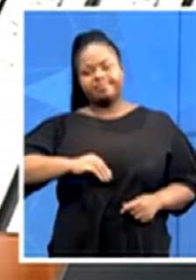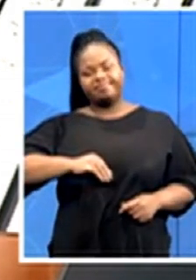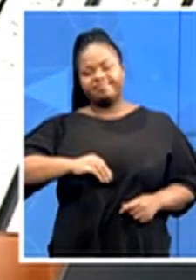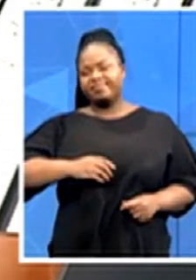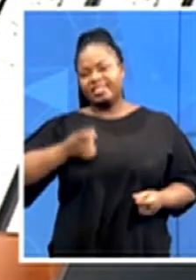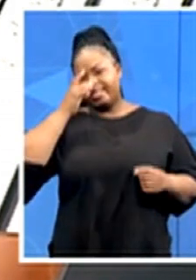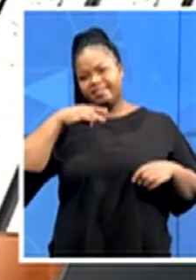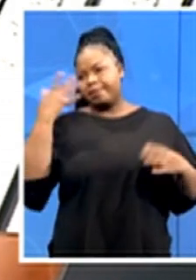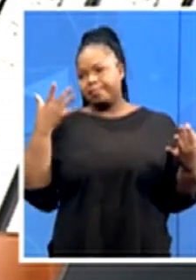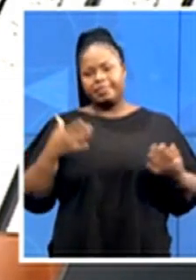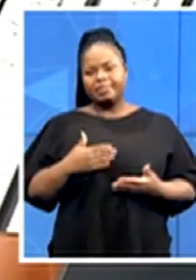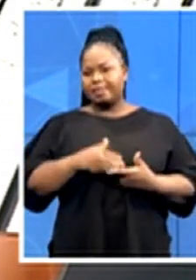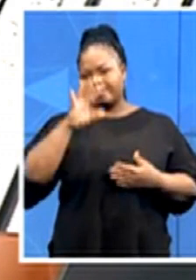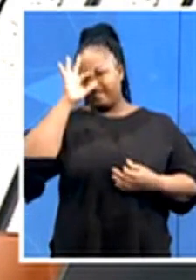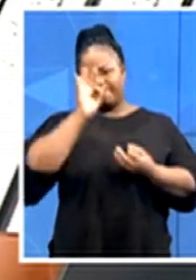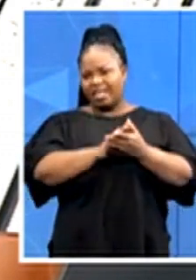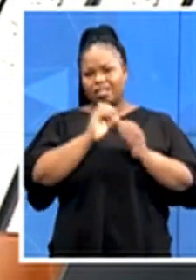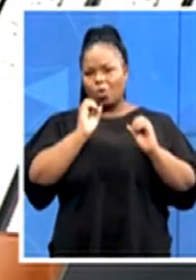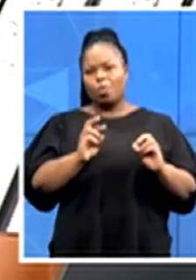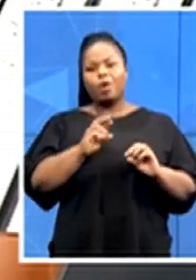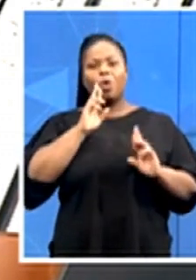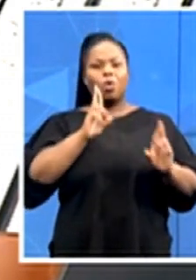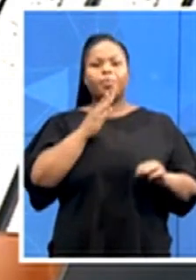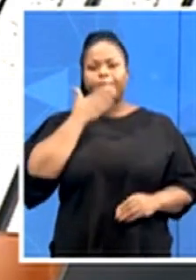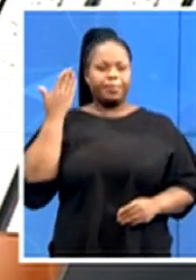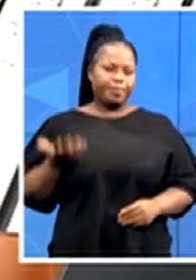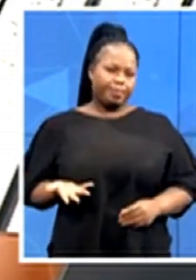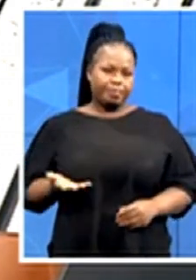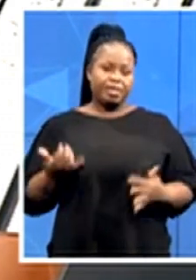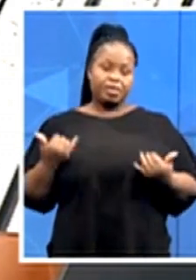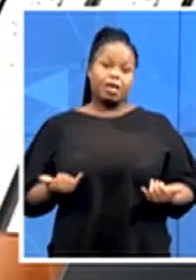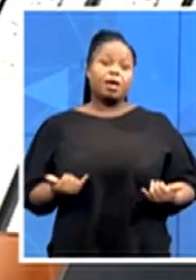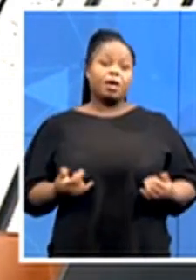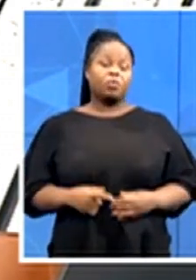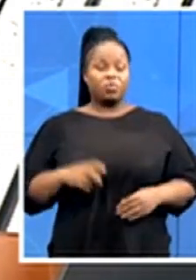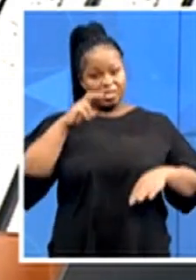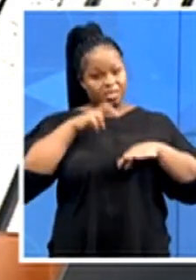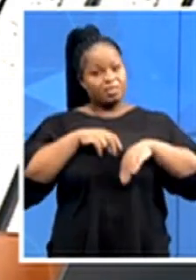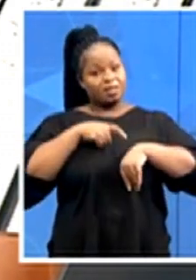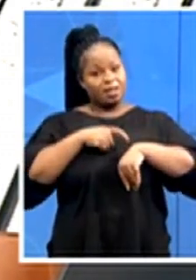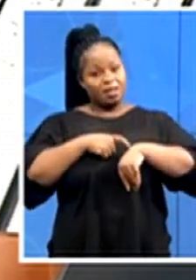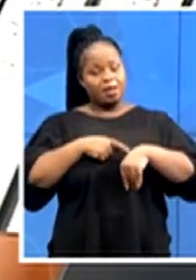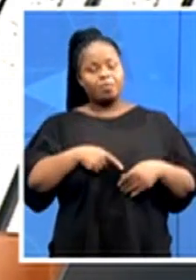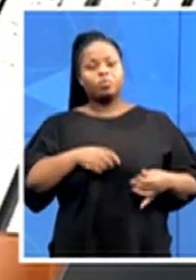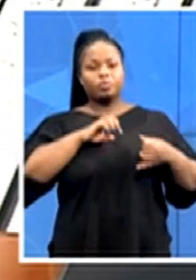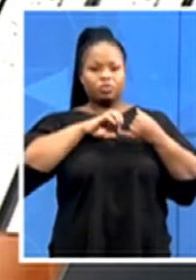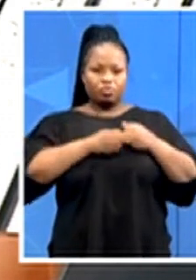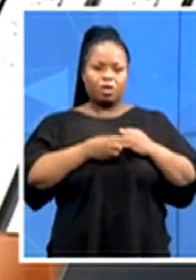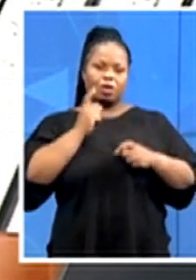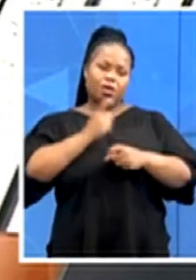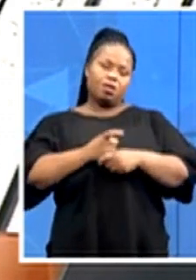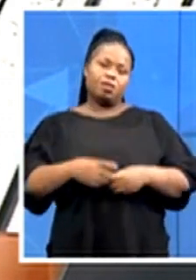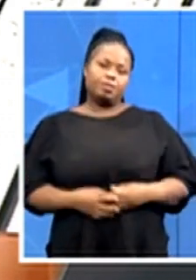but it has required time and effort. And I believe, Chairperson, that we will